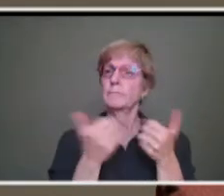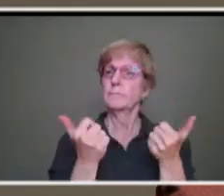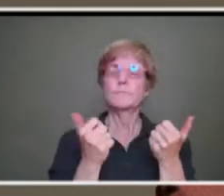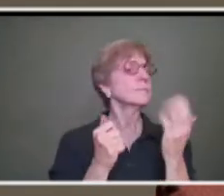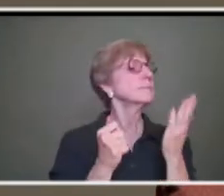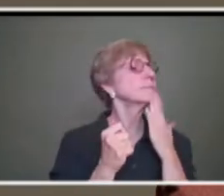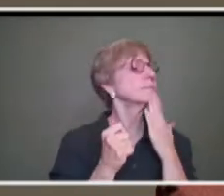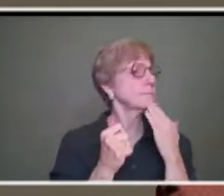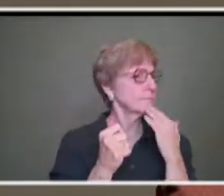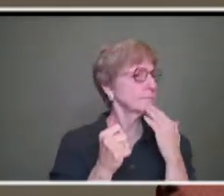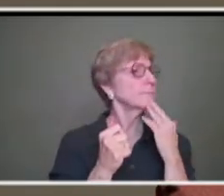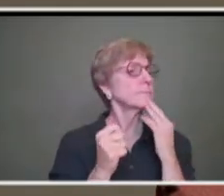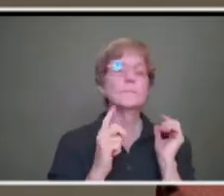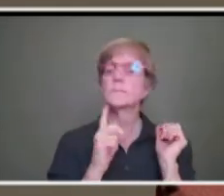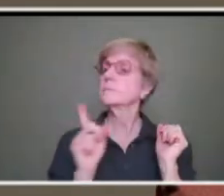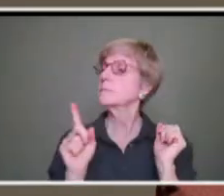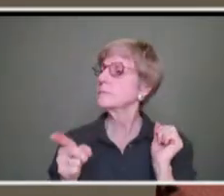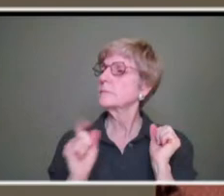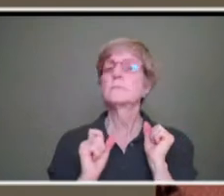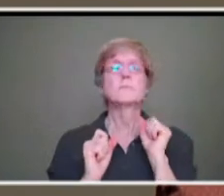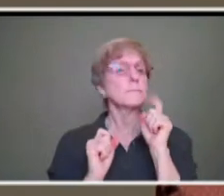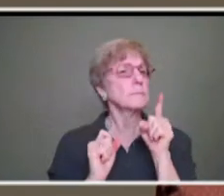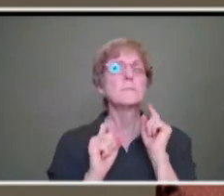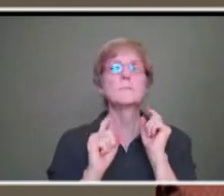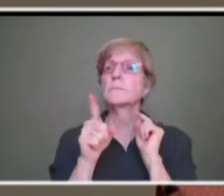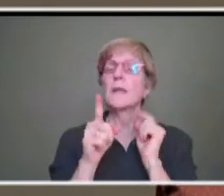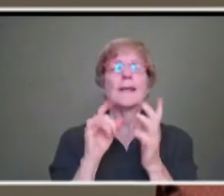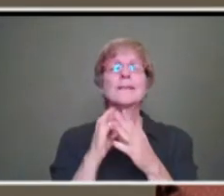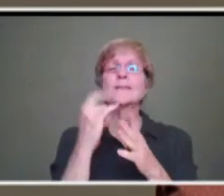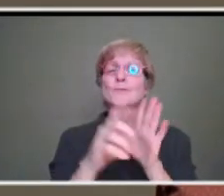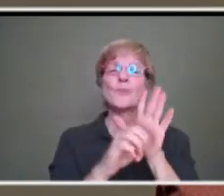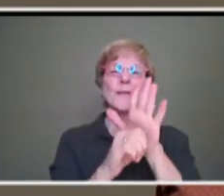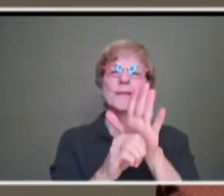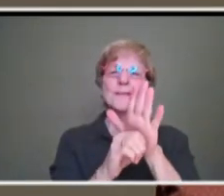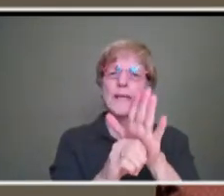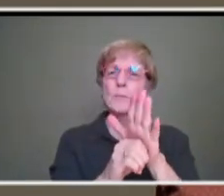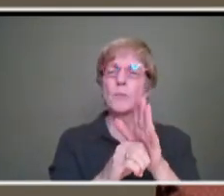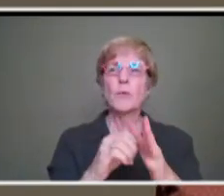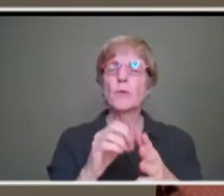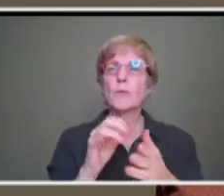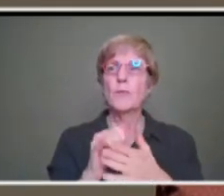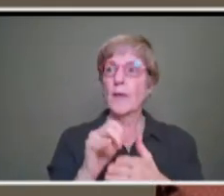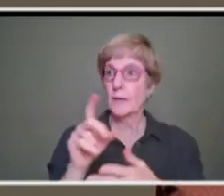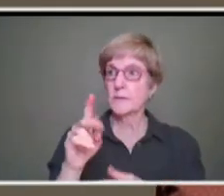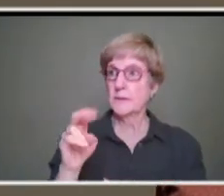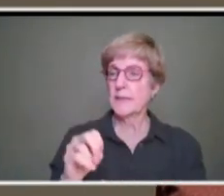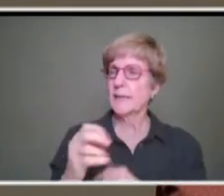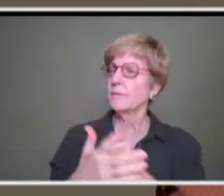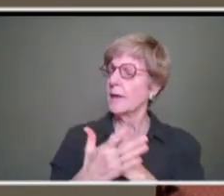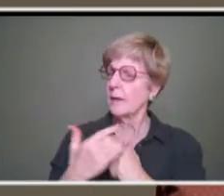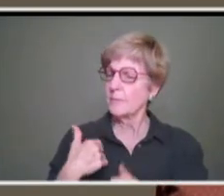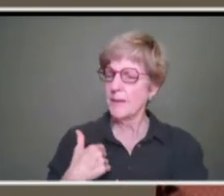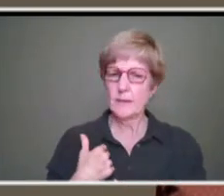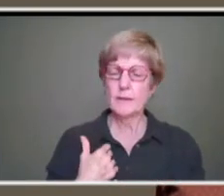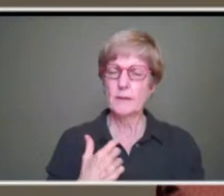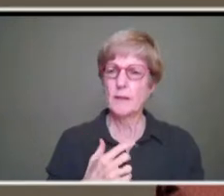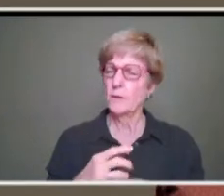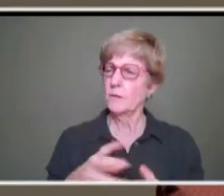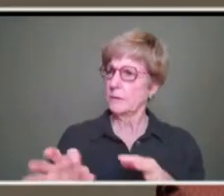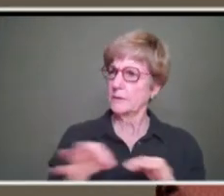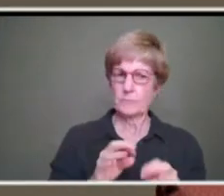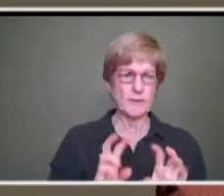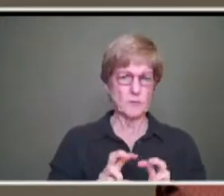and this is just a great example that and Dave if you can help me or help us